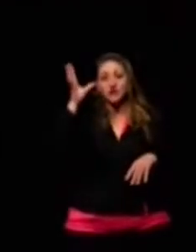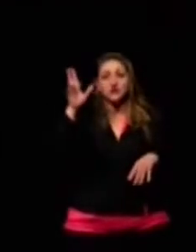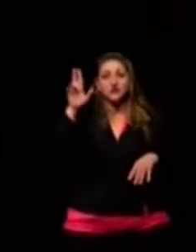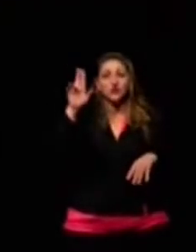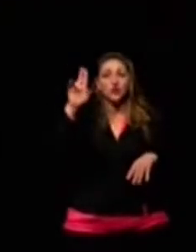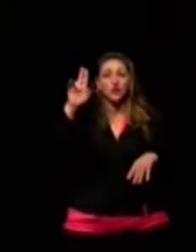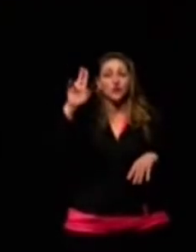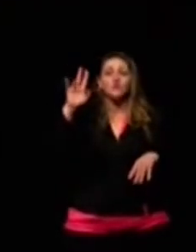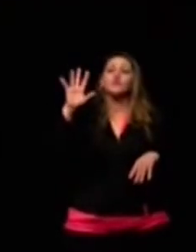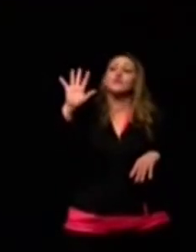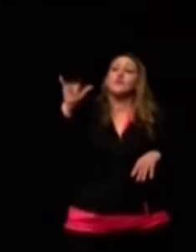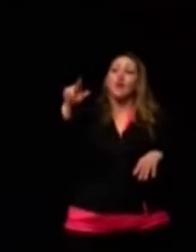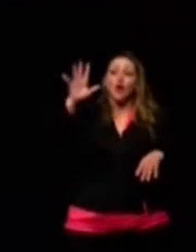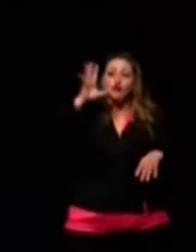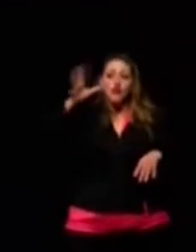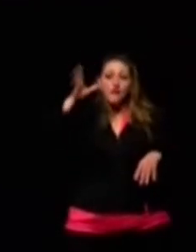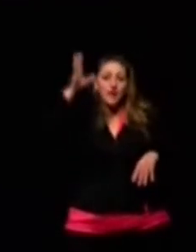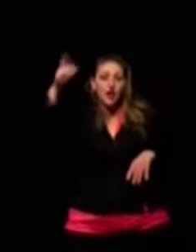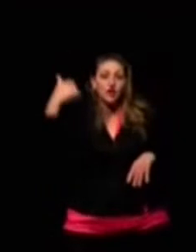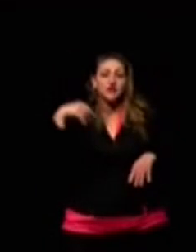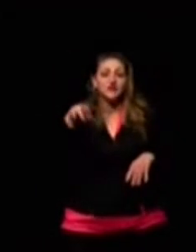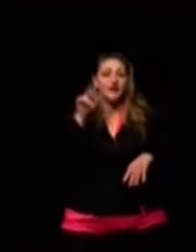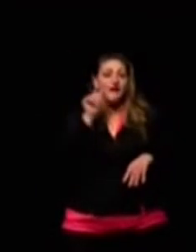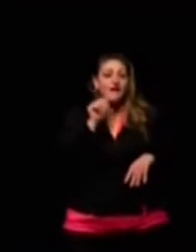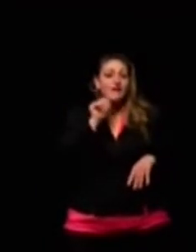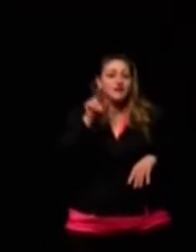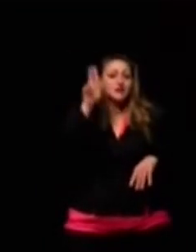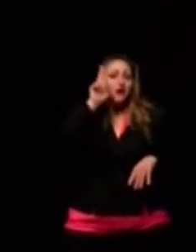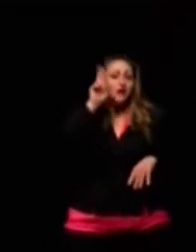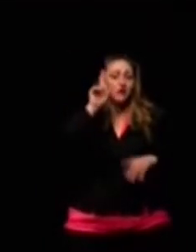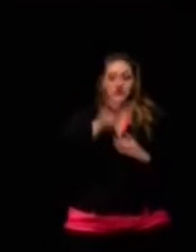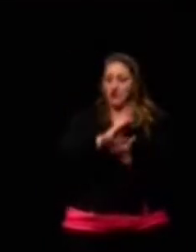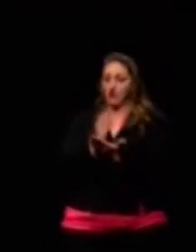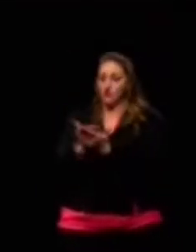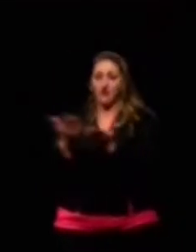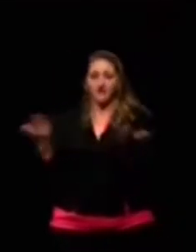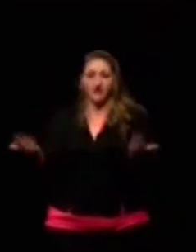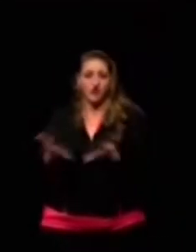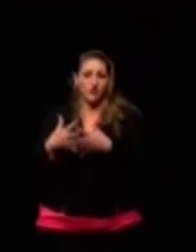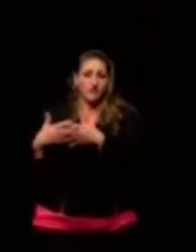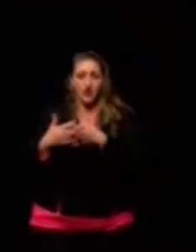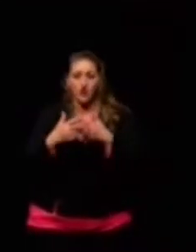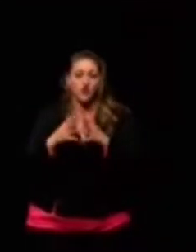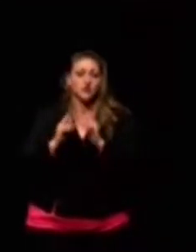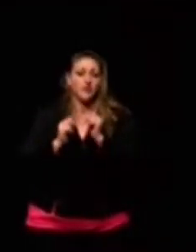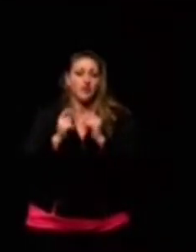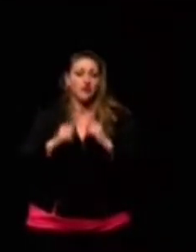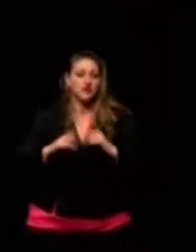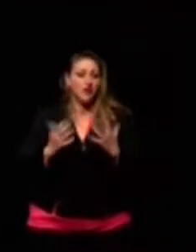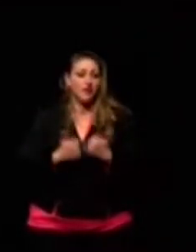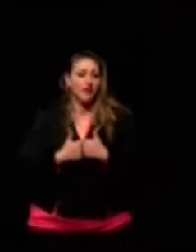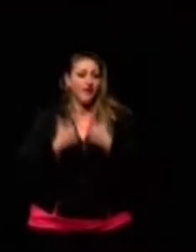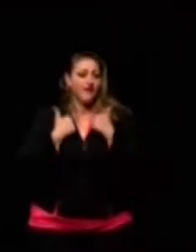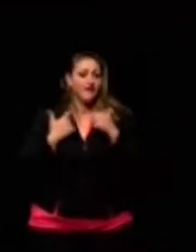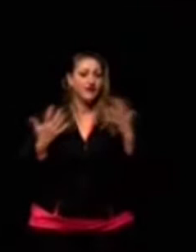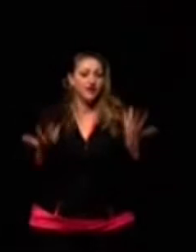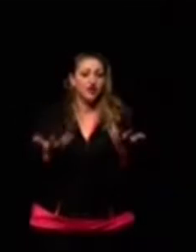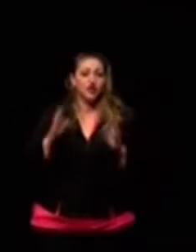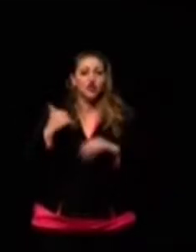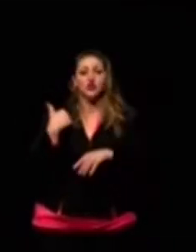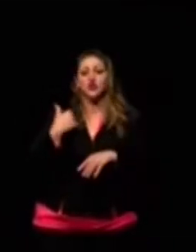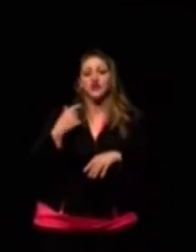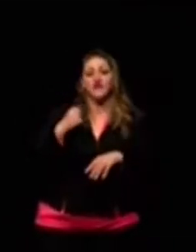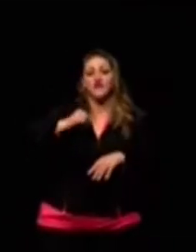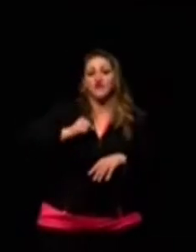as lucky. New York welcomed my family with open arms as we built our lives in Flushing, Queens. It is this open